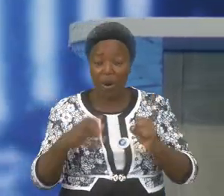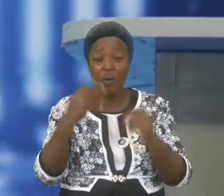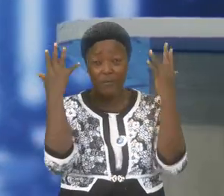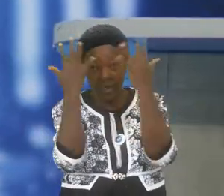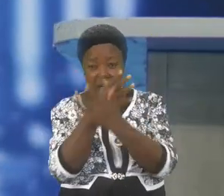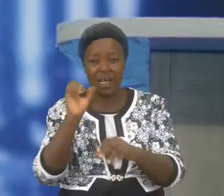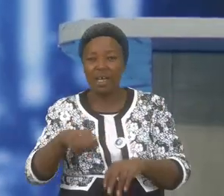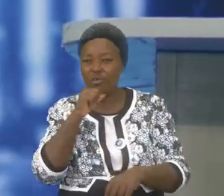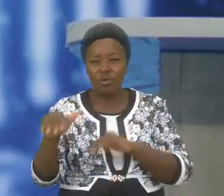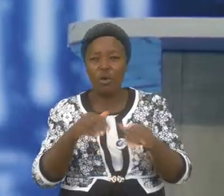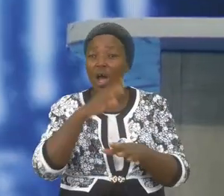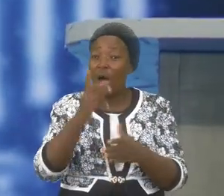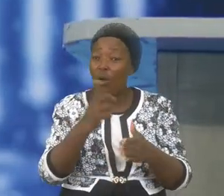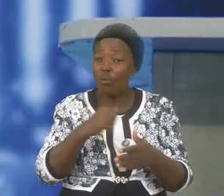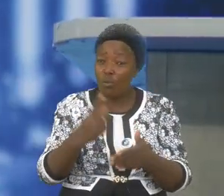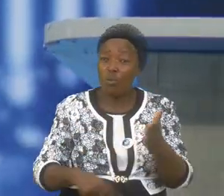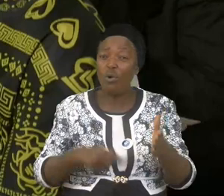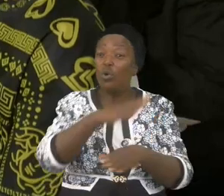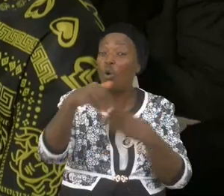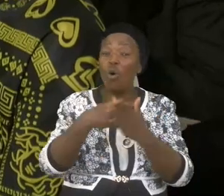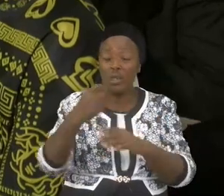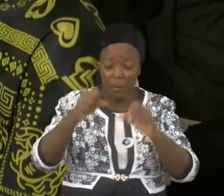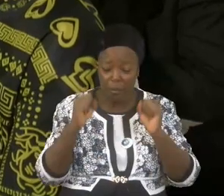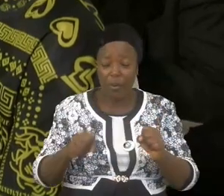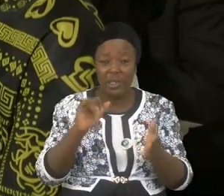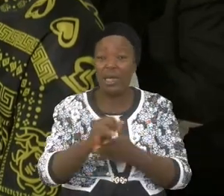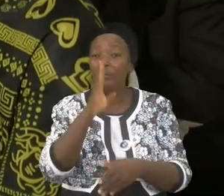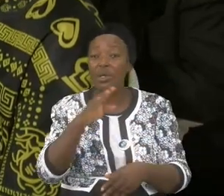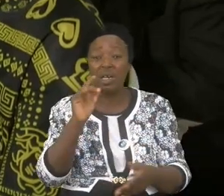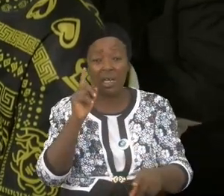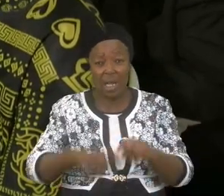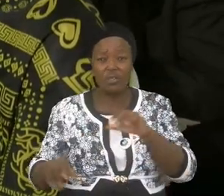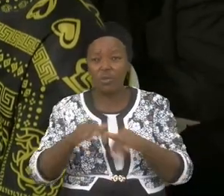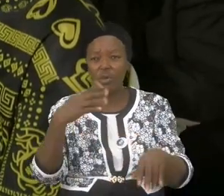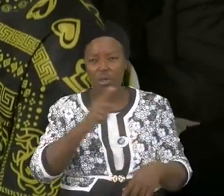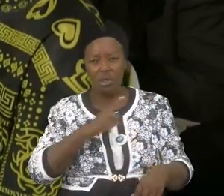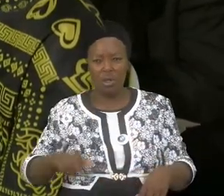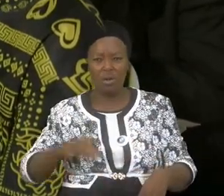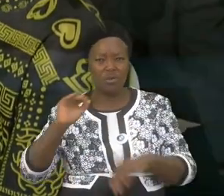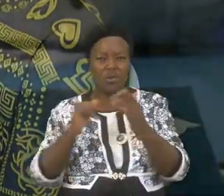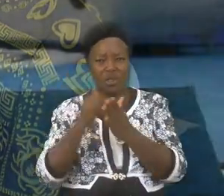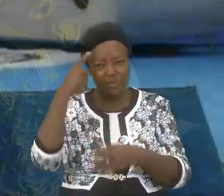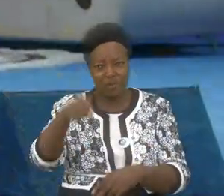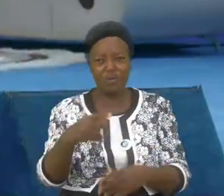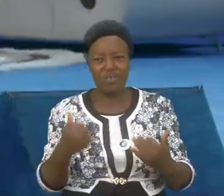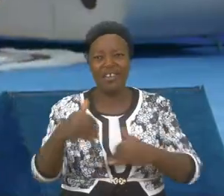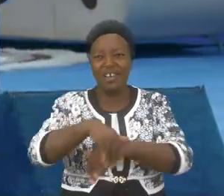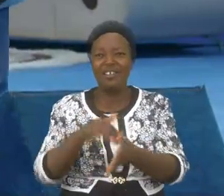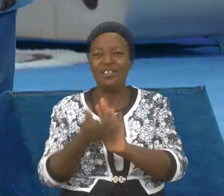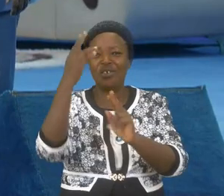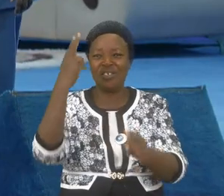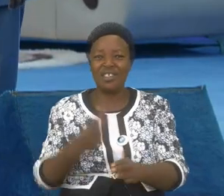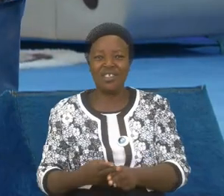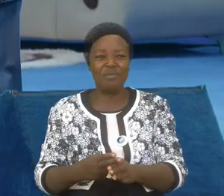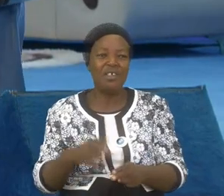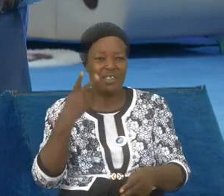do, the Lord will do it for you tonight. Look at verse 20 there. In verse 20, it says, then